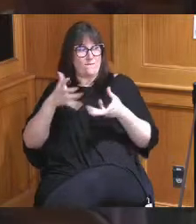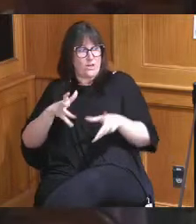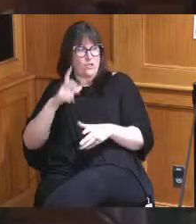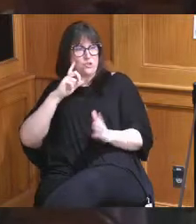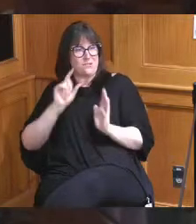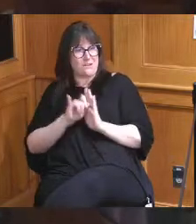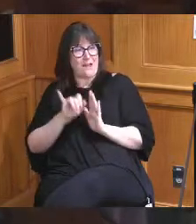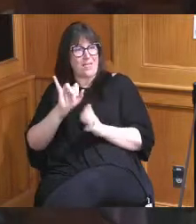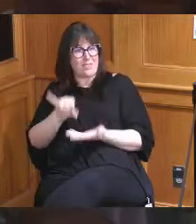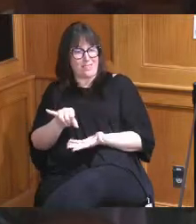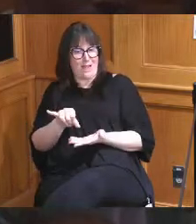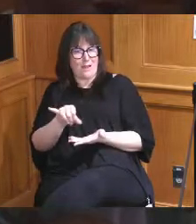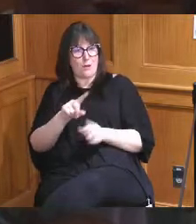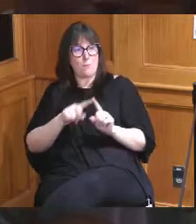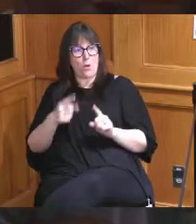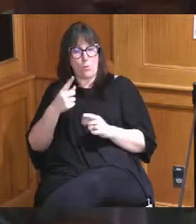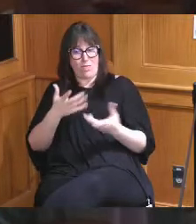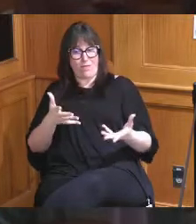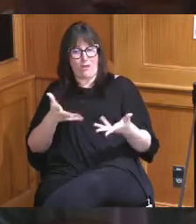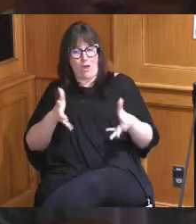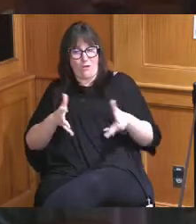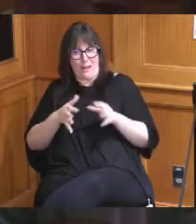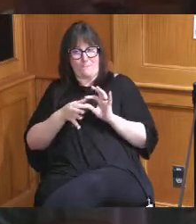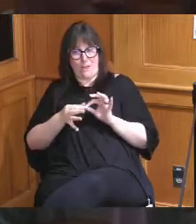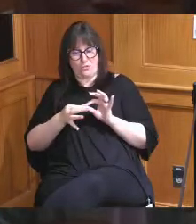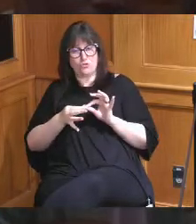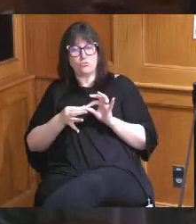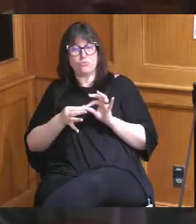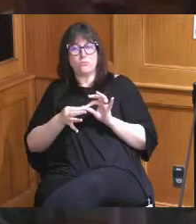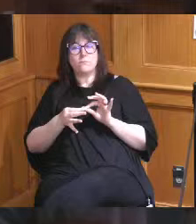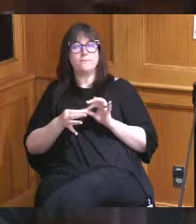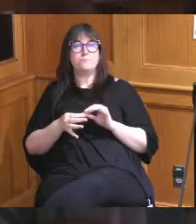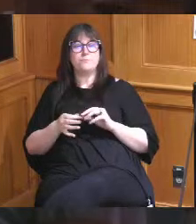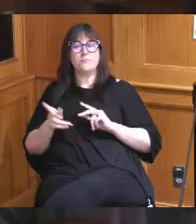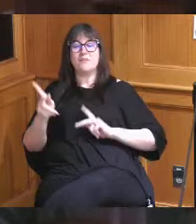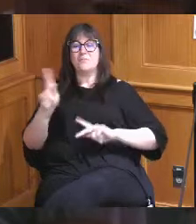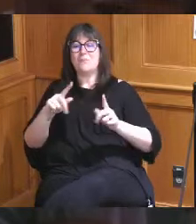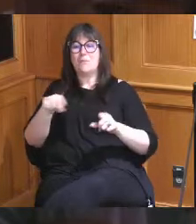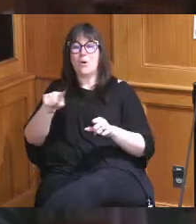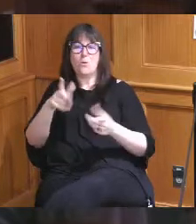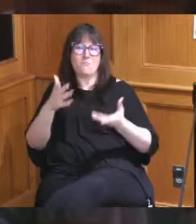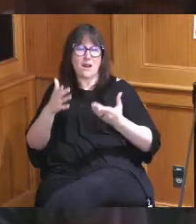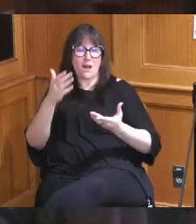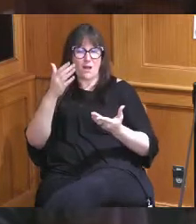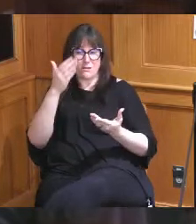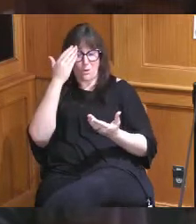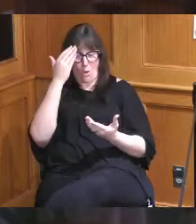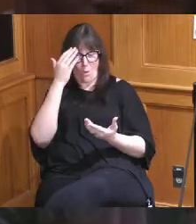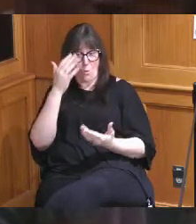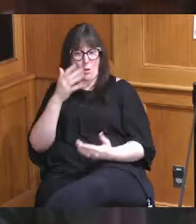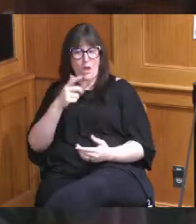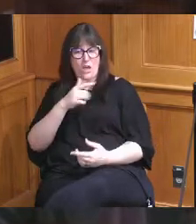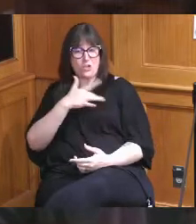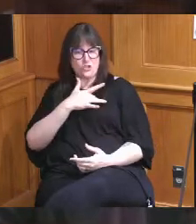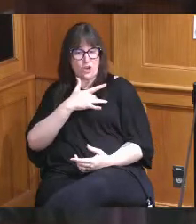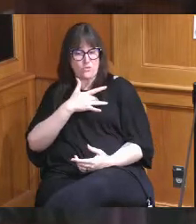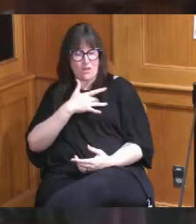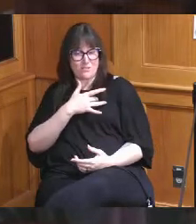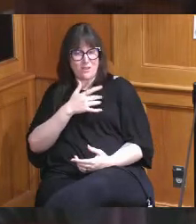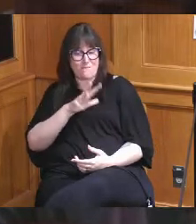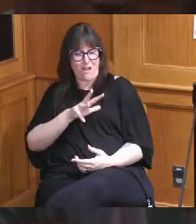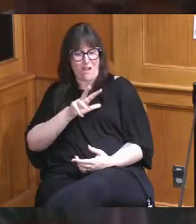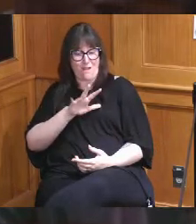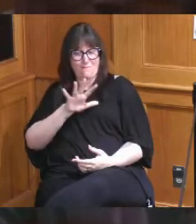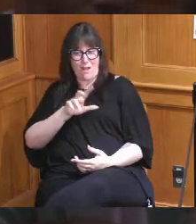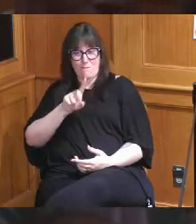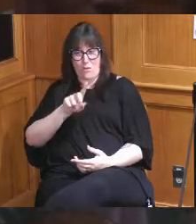think one thing that has been mentioned already is that a lot of people may not be aware that Generosity 513 is a resource. They may not know that